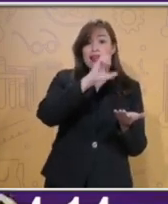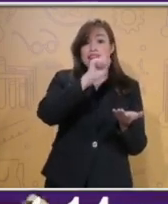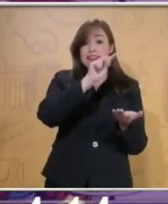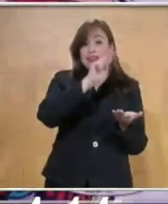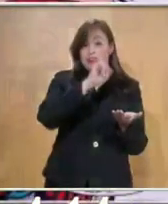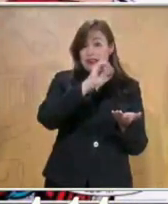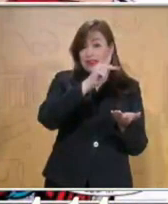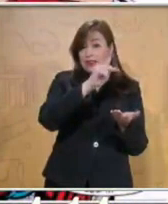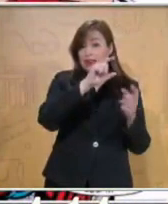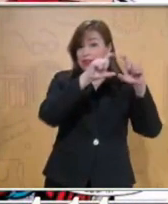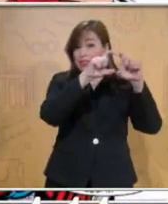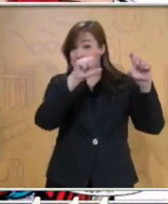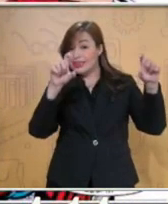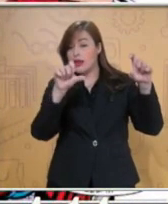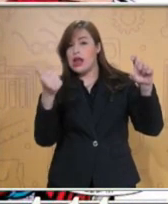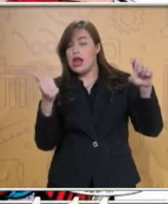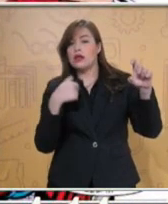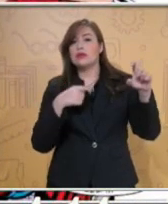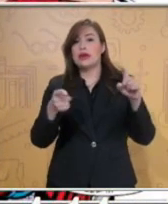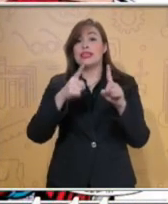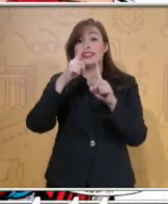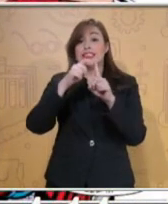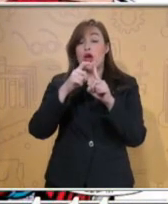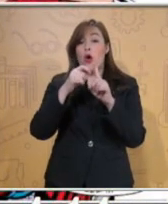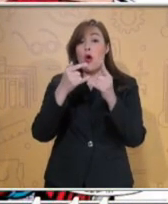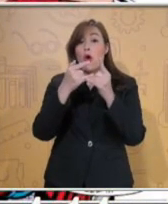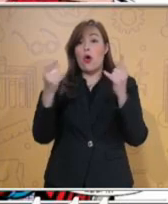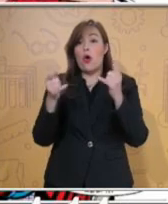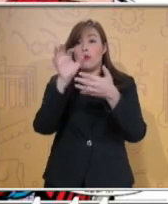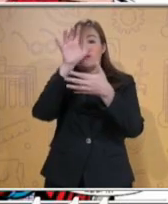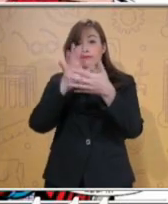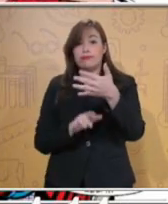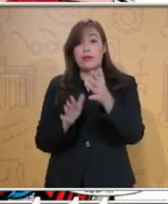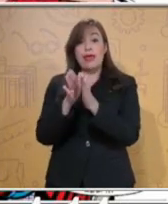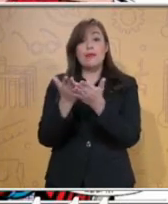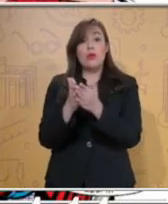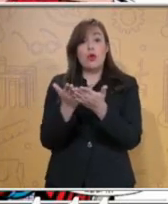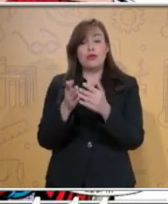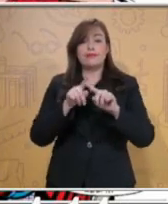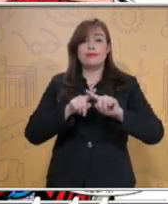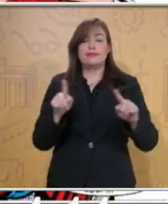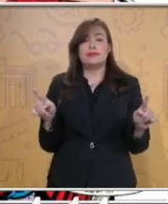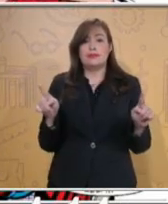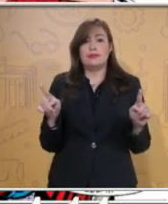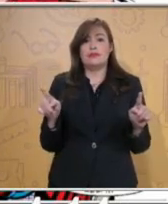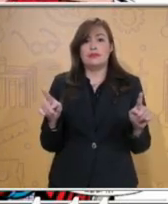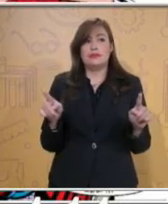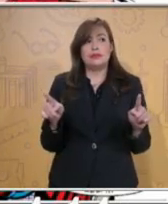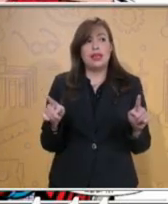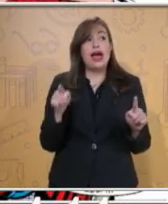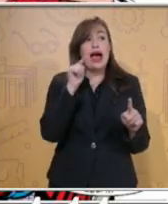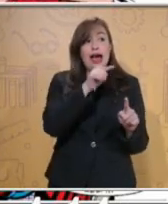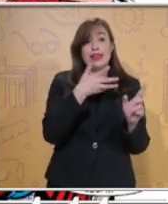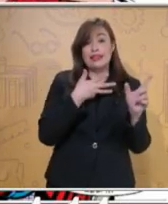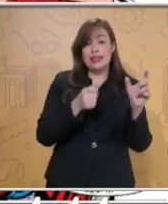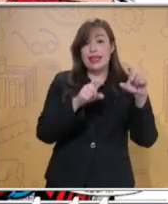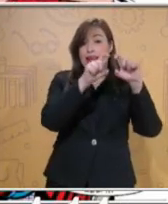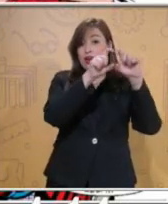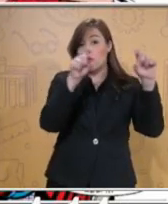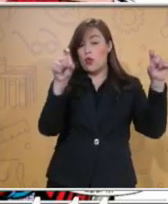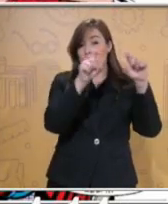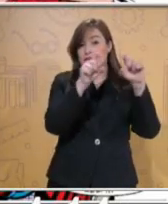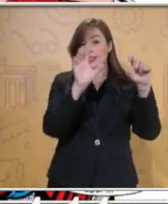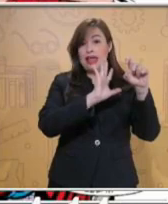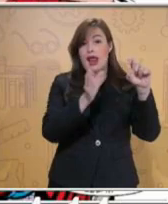have a comic strip about Calvin and Hobbes, and we have a comic book with